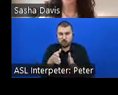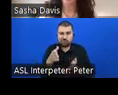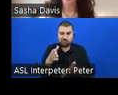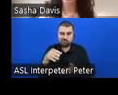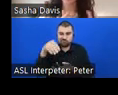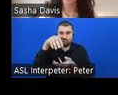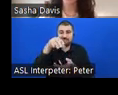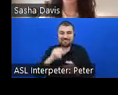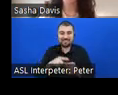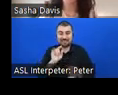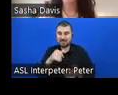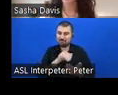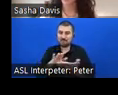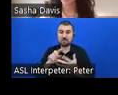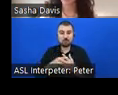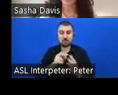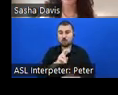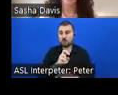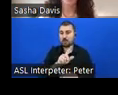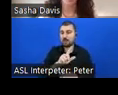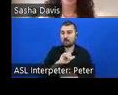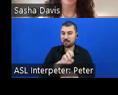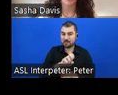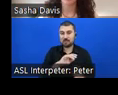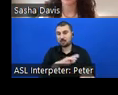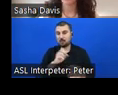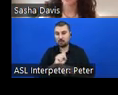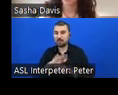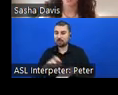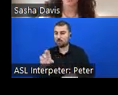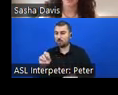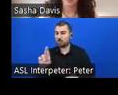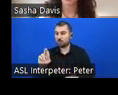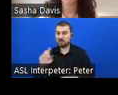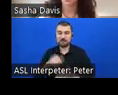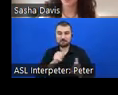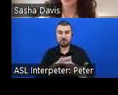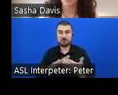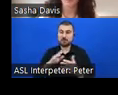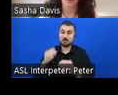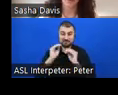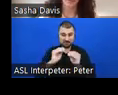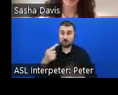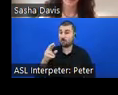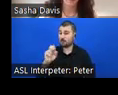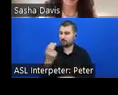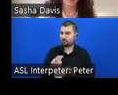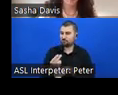this method of starting relief and then working in the round was a method of teaching that Gross used himself.